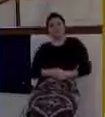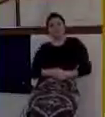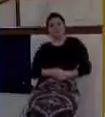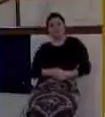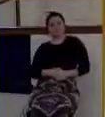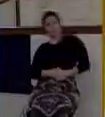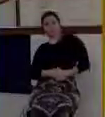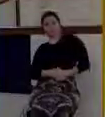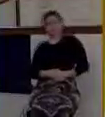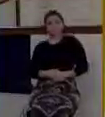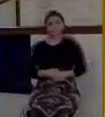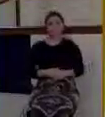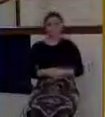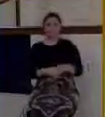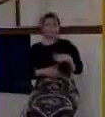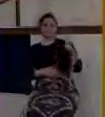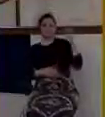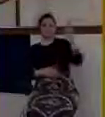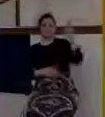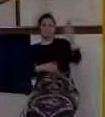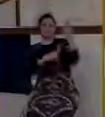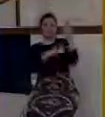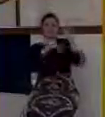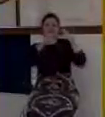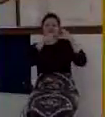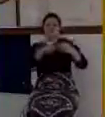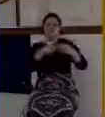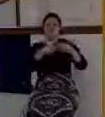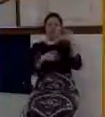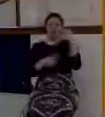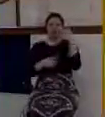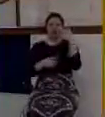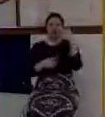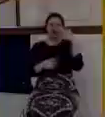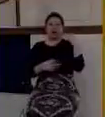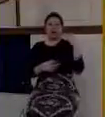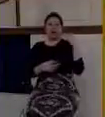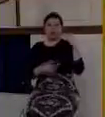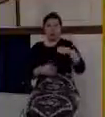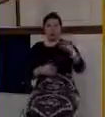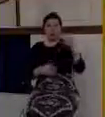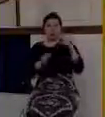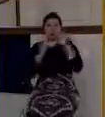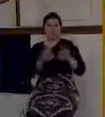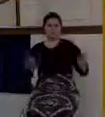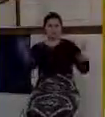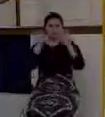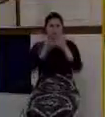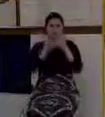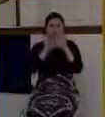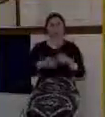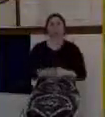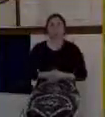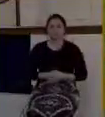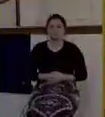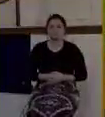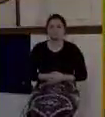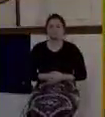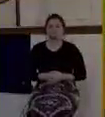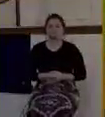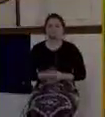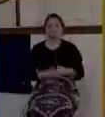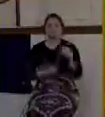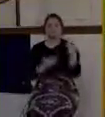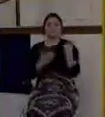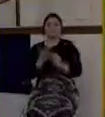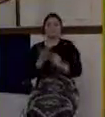The title of my sermon today is Why Theology Matters. Why Theology Matters. Now, sometimes when you mention the